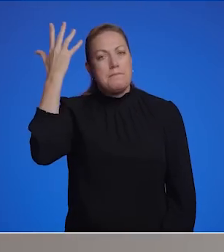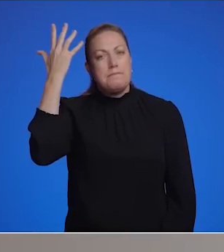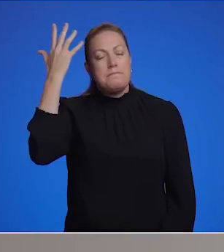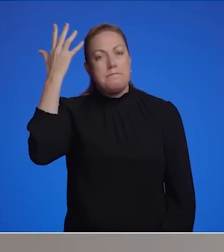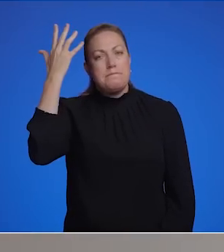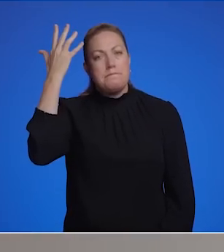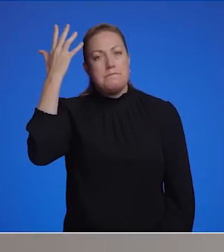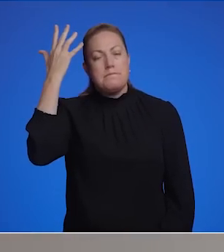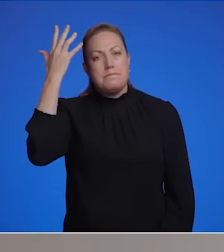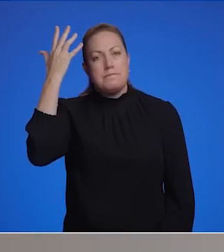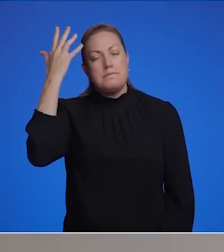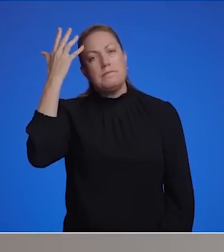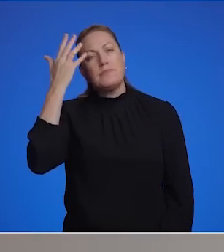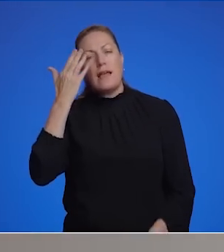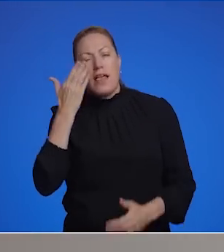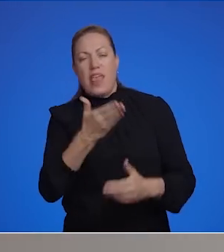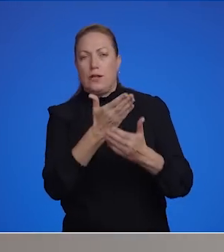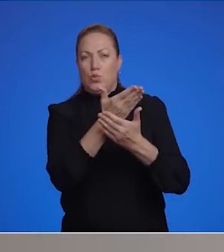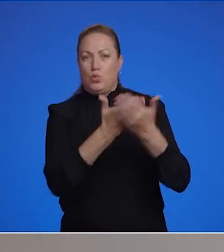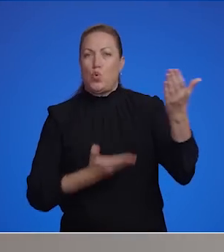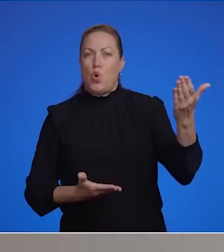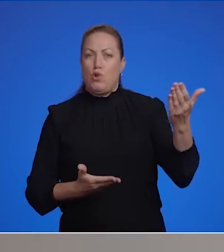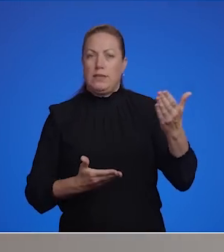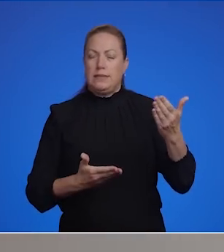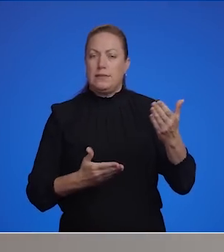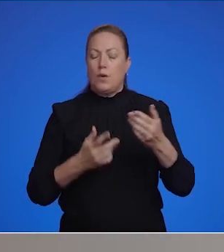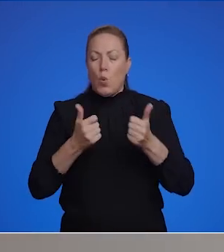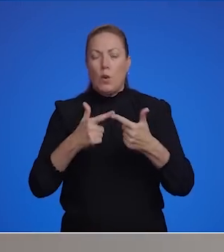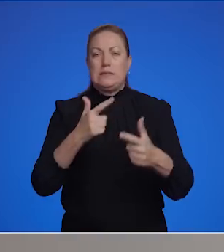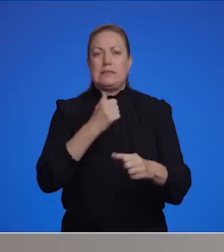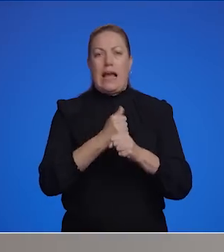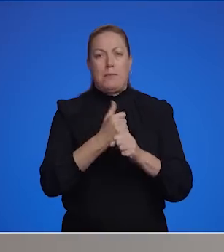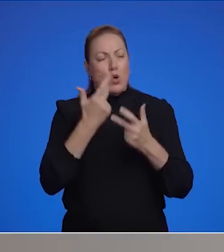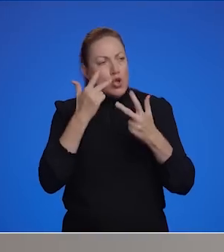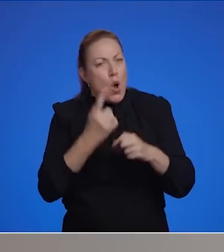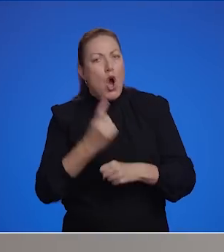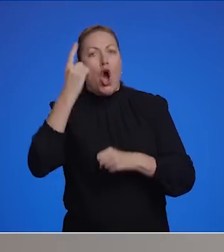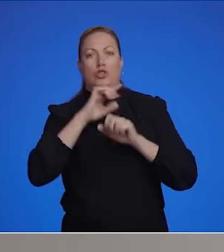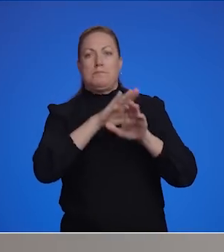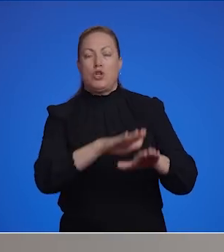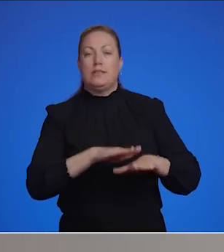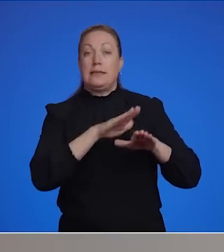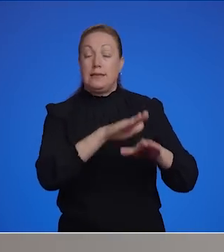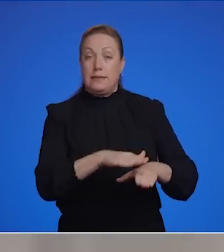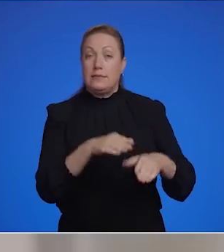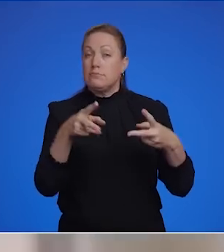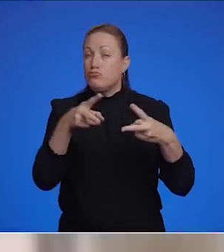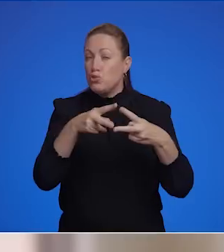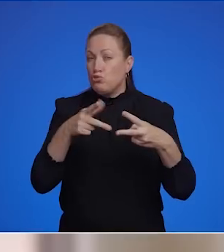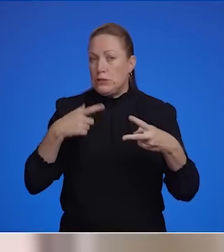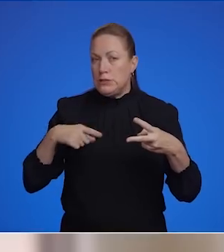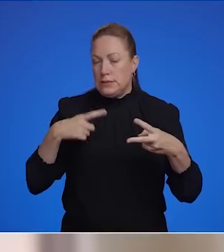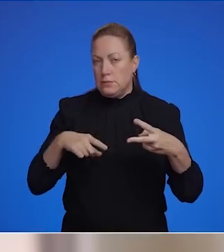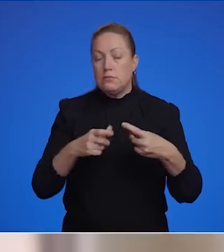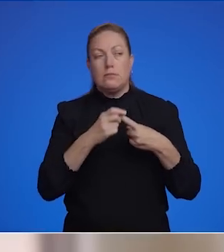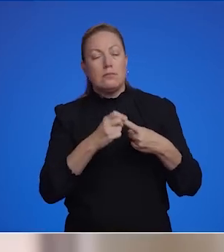I think this story is an outstanding example of divine mercy for two reasons.